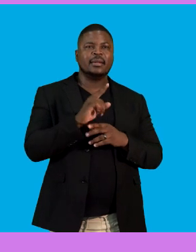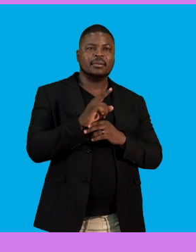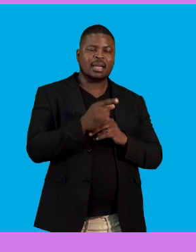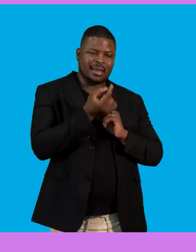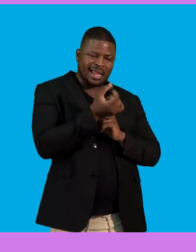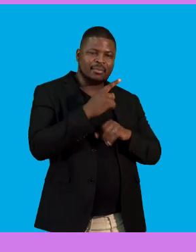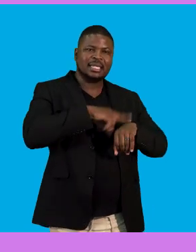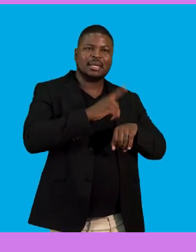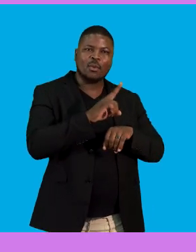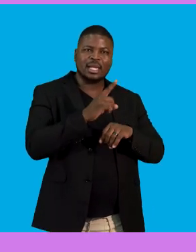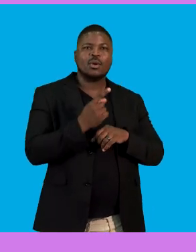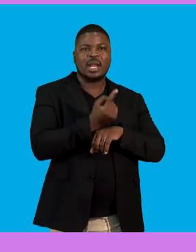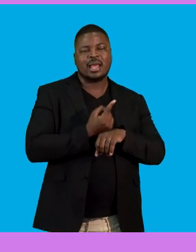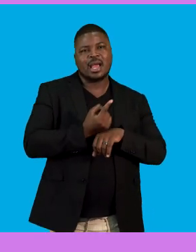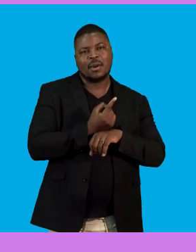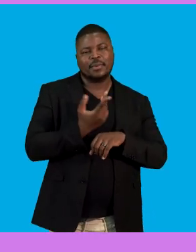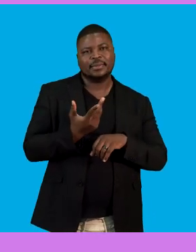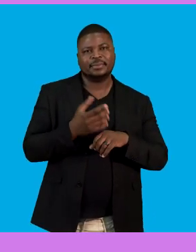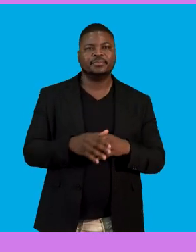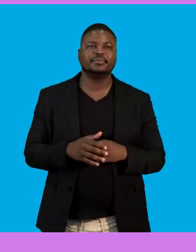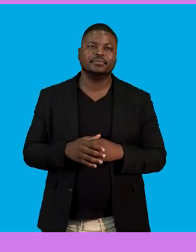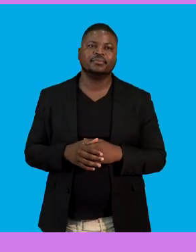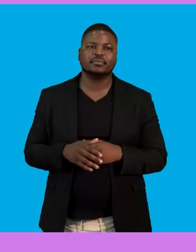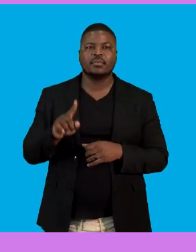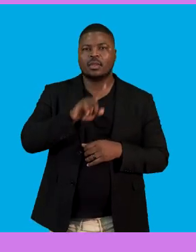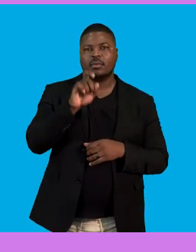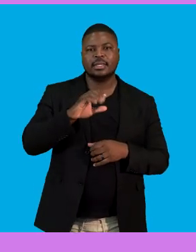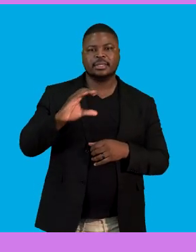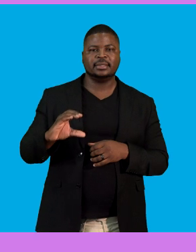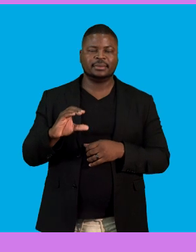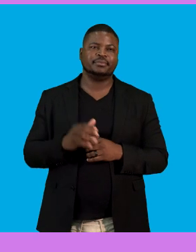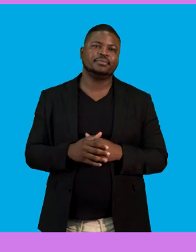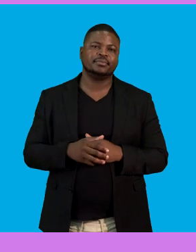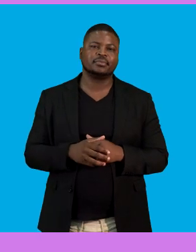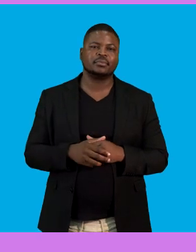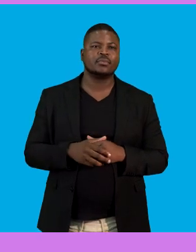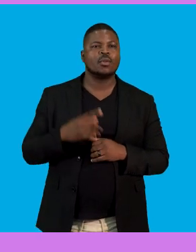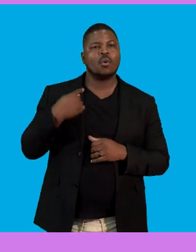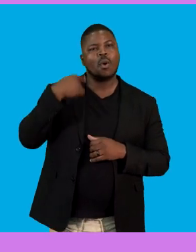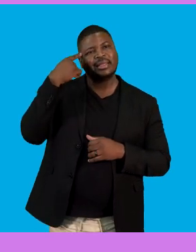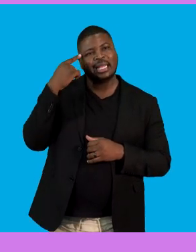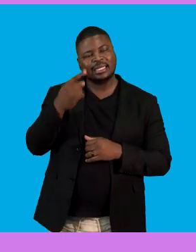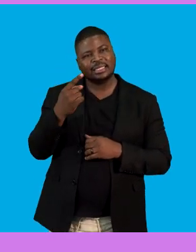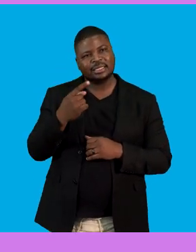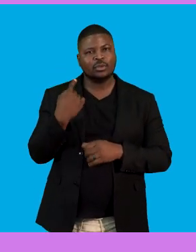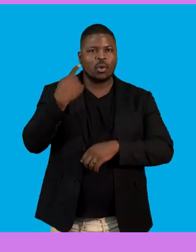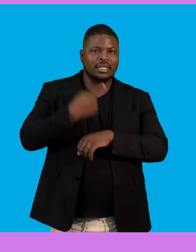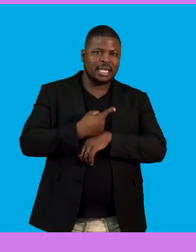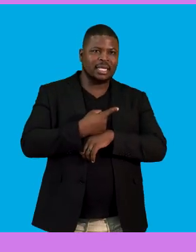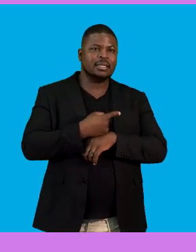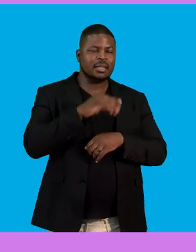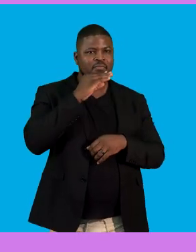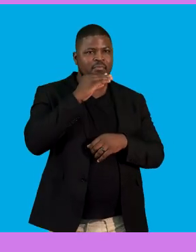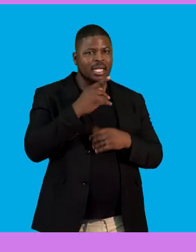is spent on television. Then question C, do you think this day was